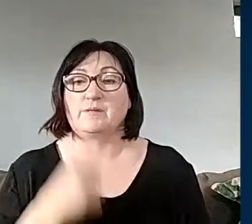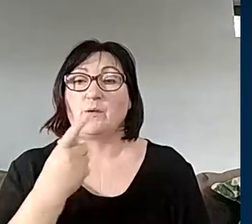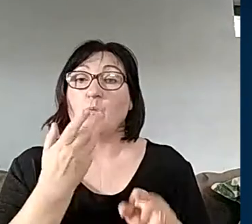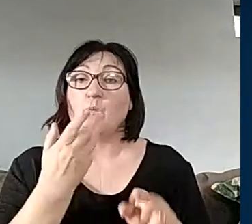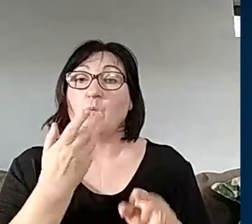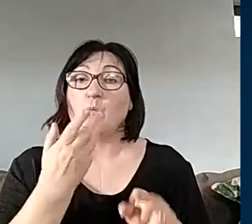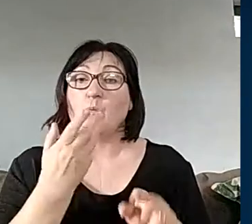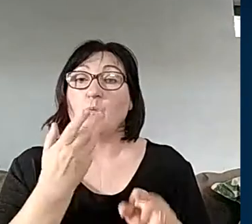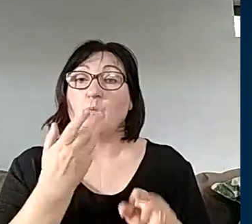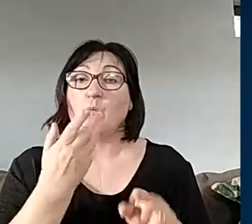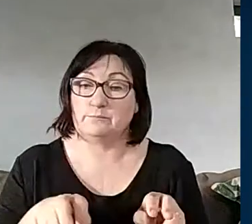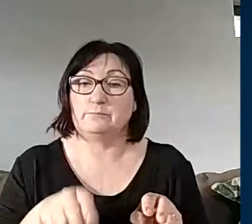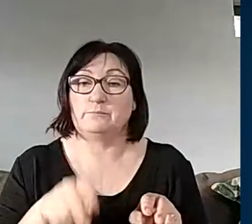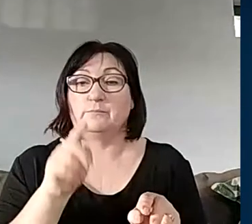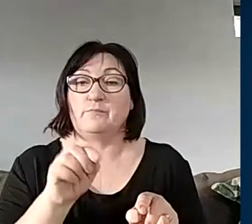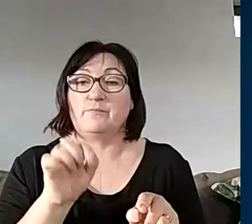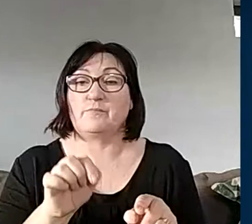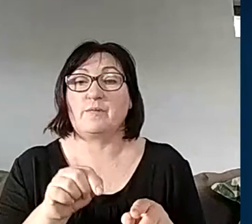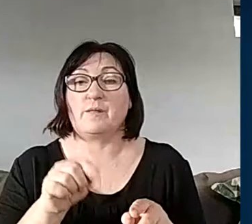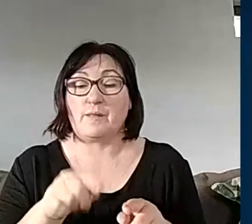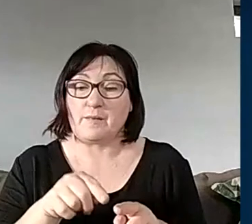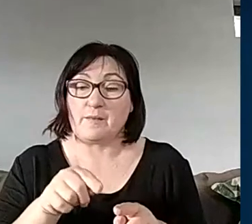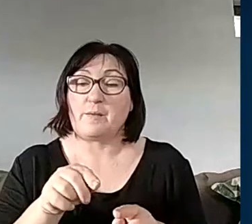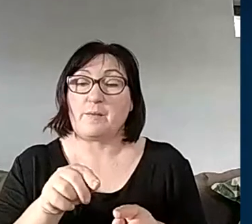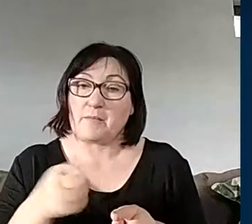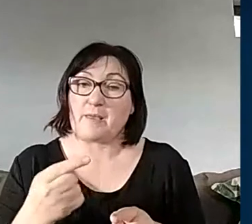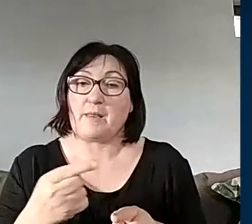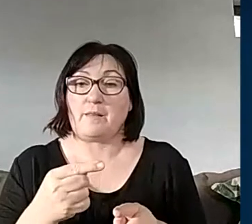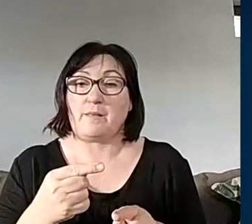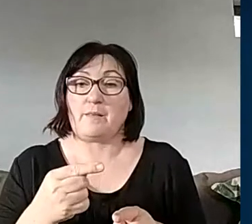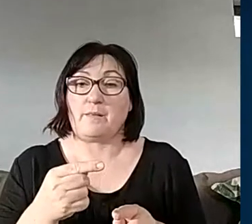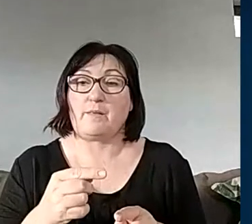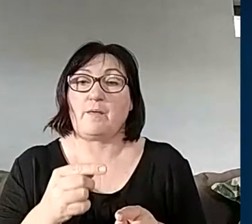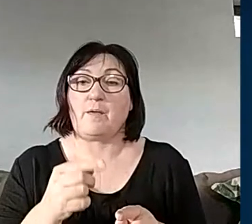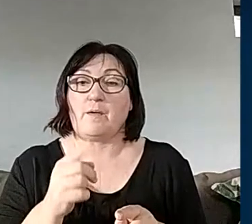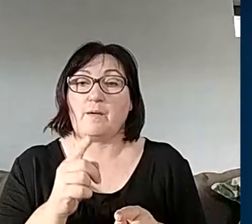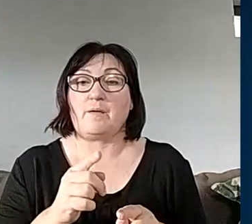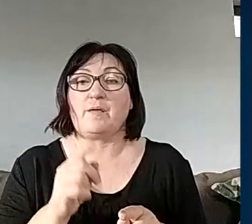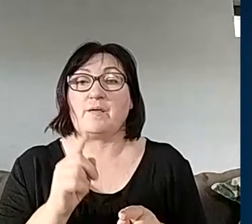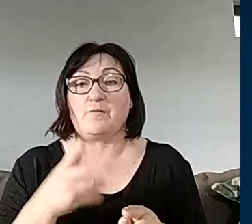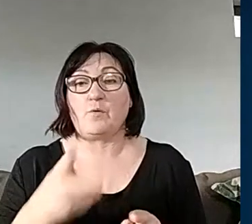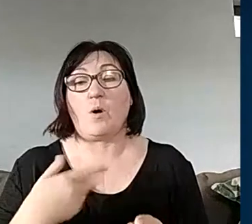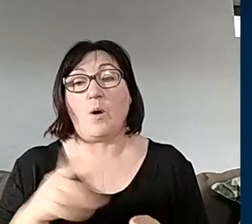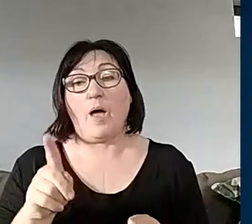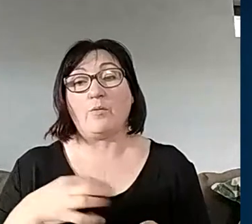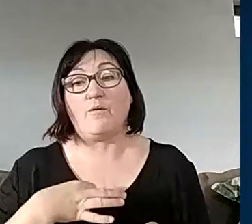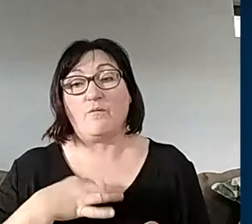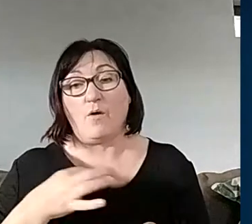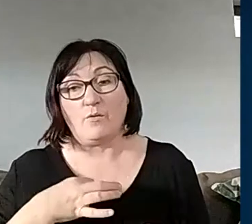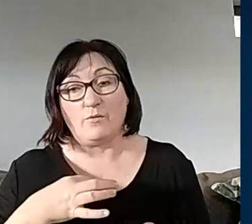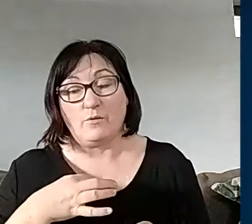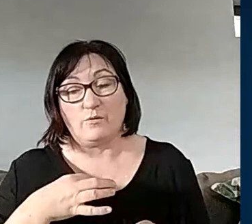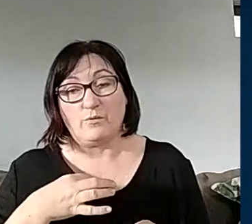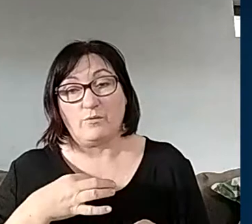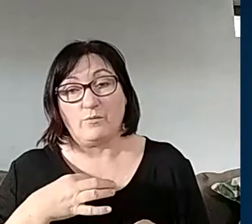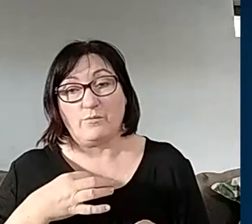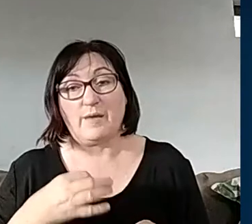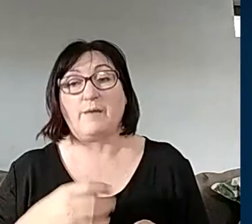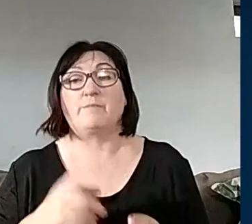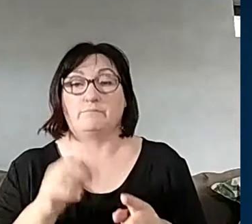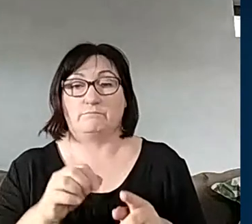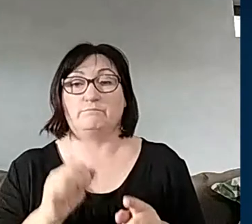is effective from the beginning of the year of assessment. So that is if you go out voluntary. Okay, so if you go out compulsory, so for